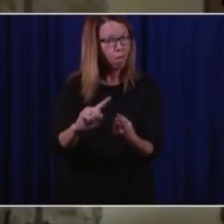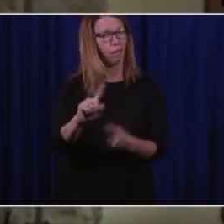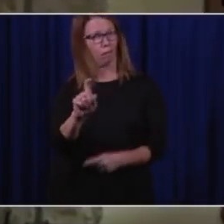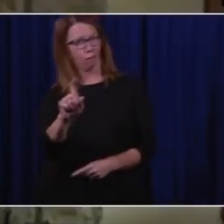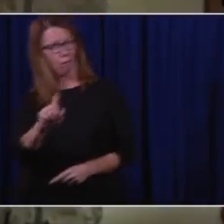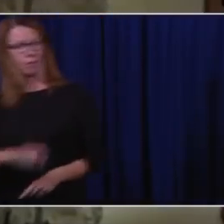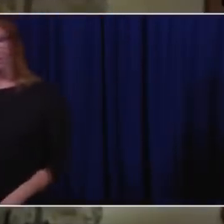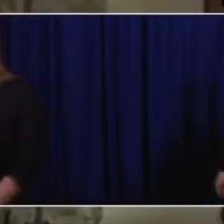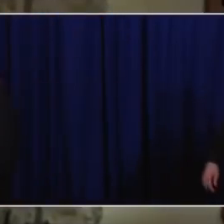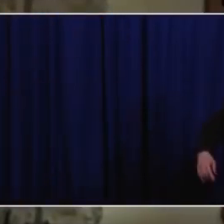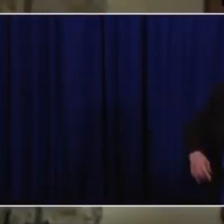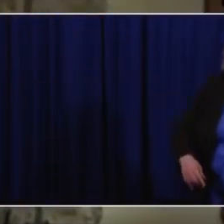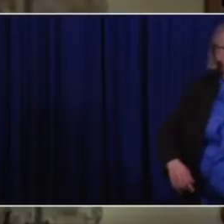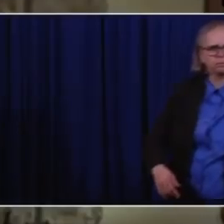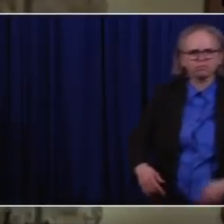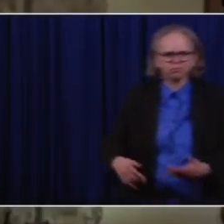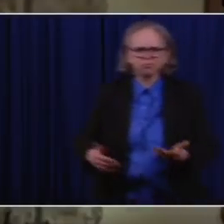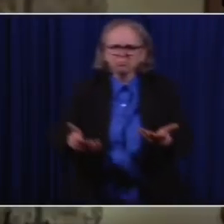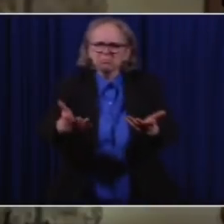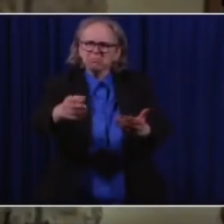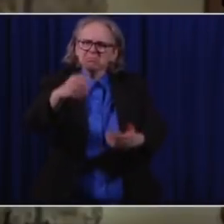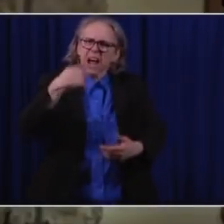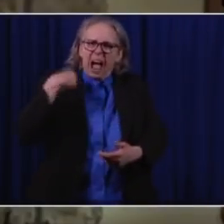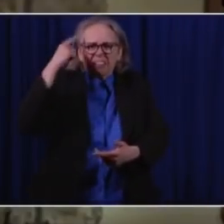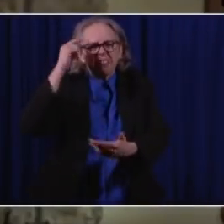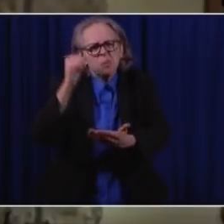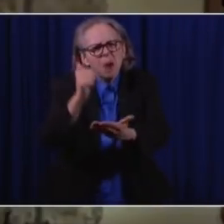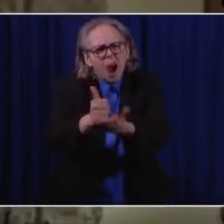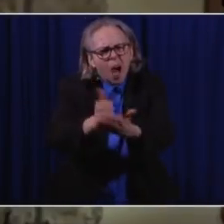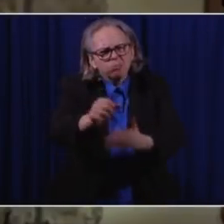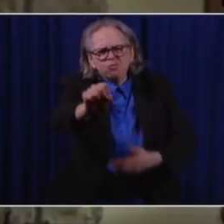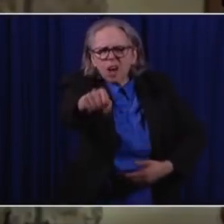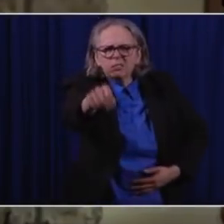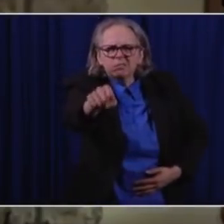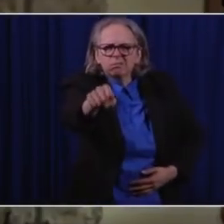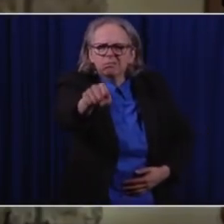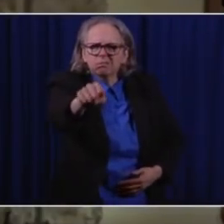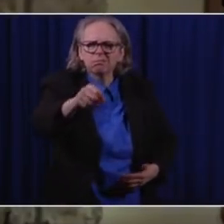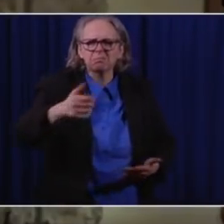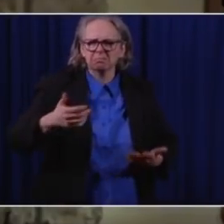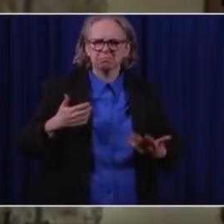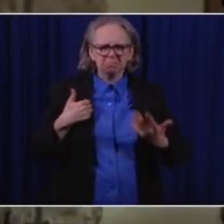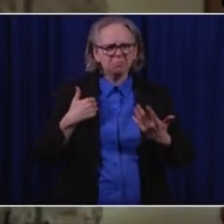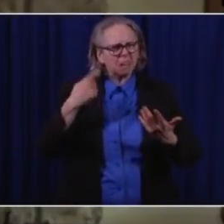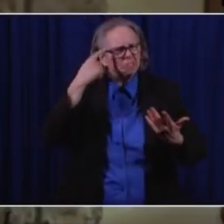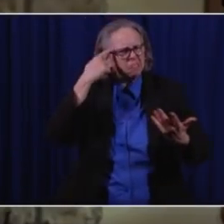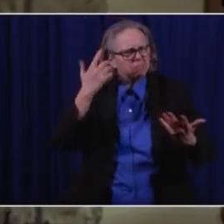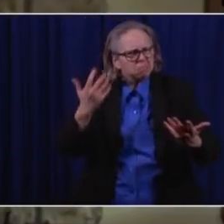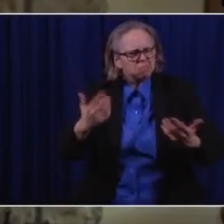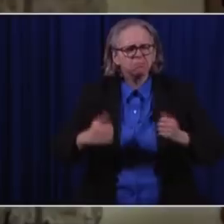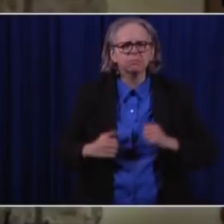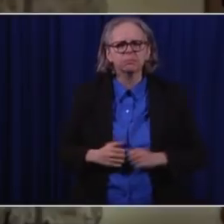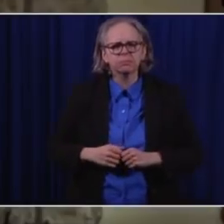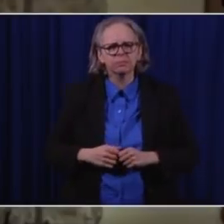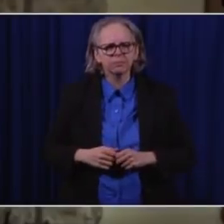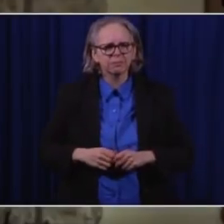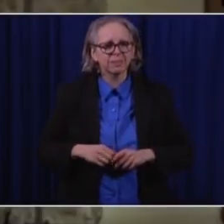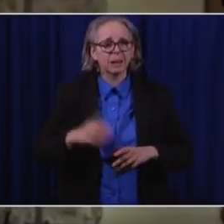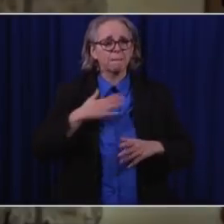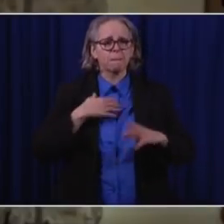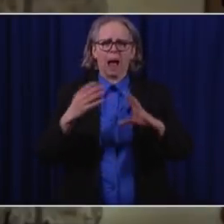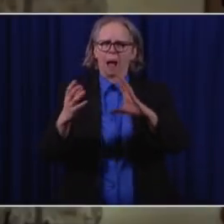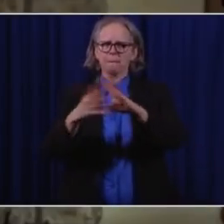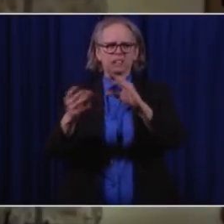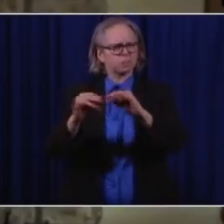help. I think, we got a lot of things coming together, but I'll go back to what I've always said. The most important thing is personal responsibility